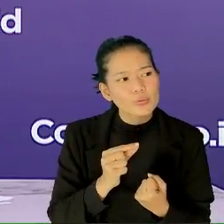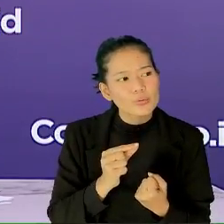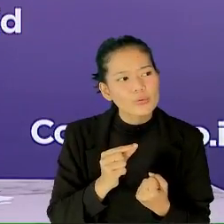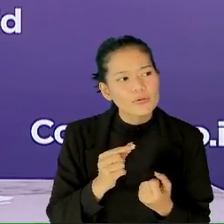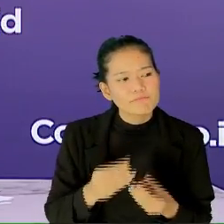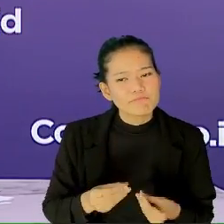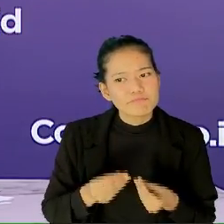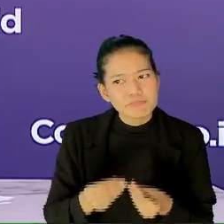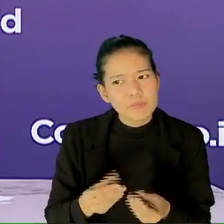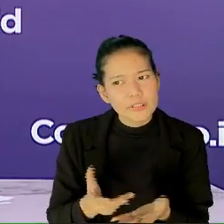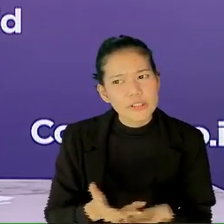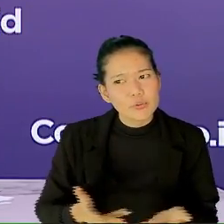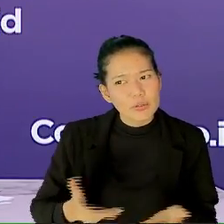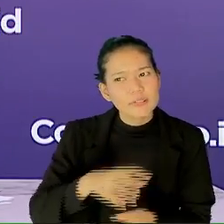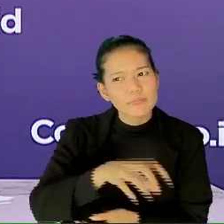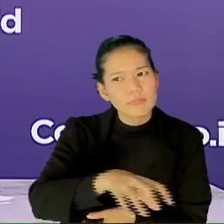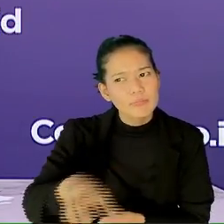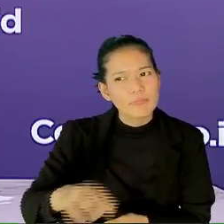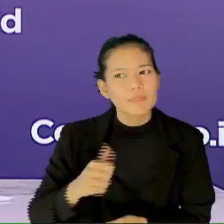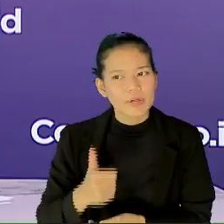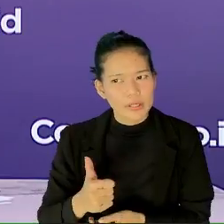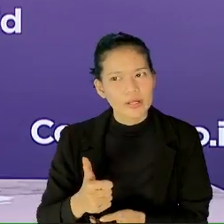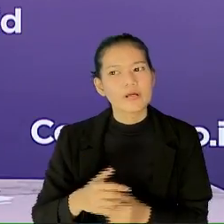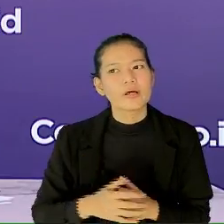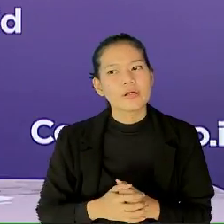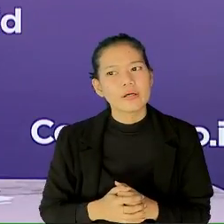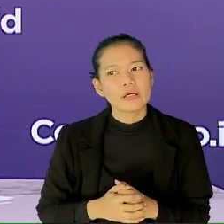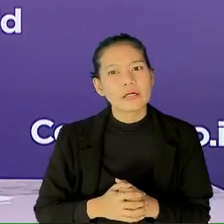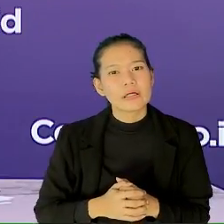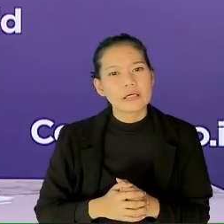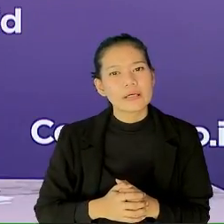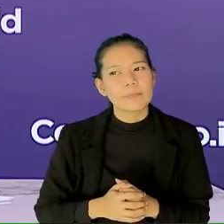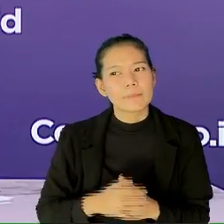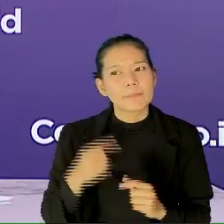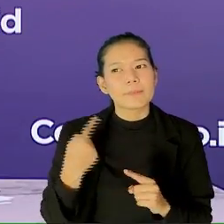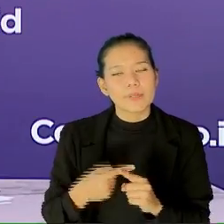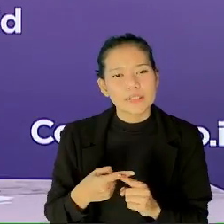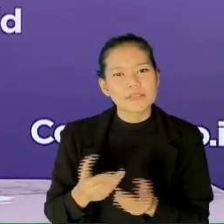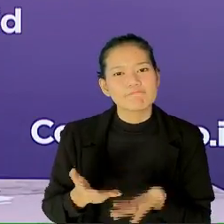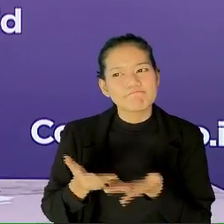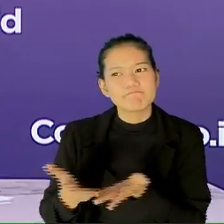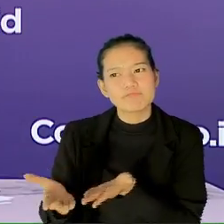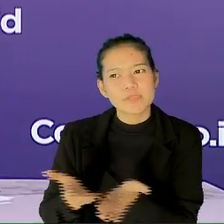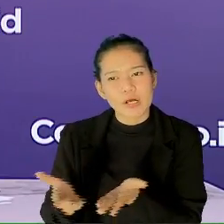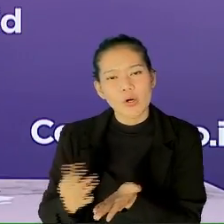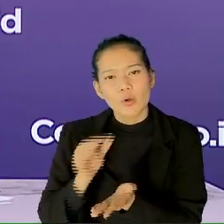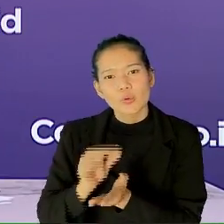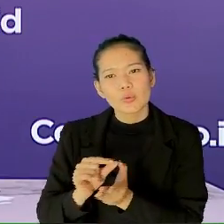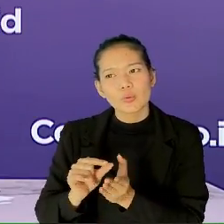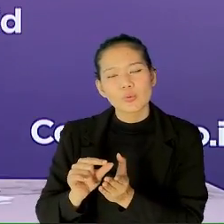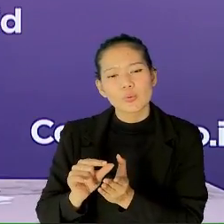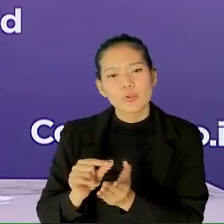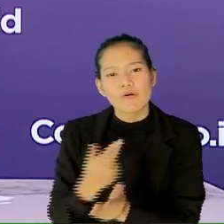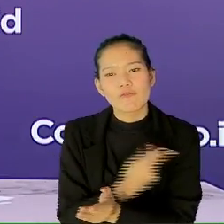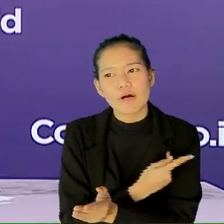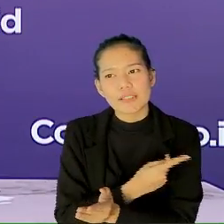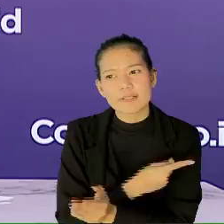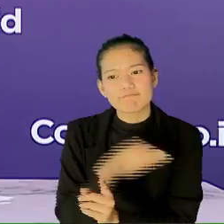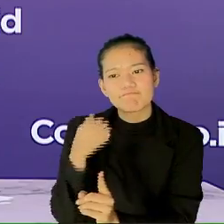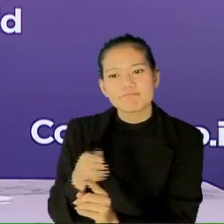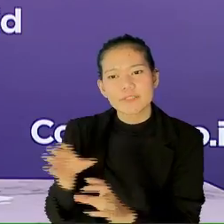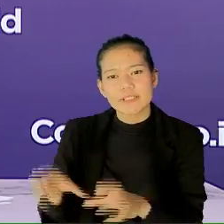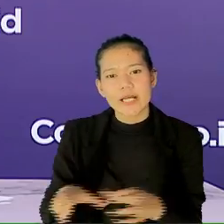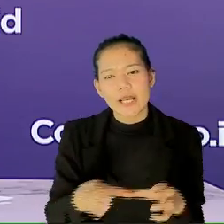areas, of course, but also to the vulnerable groups. As we prioritize those,